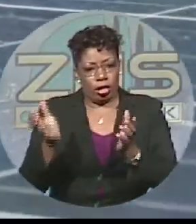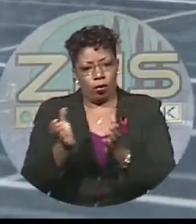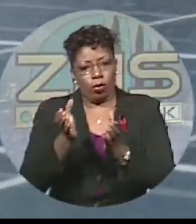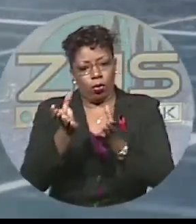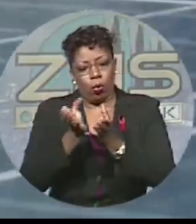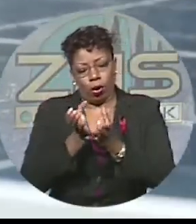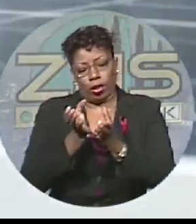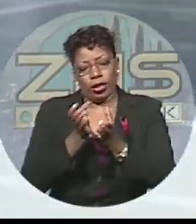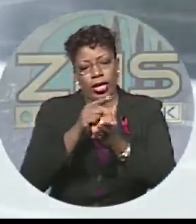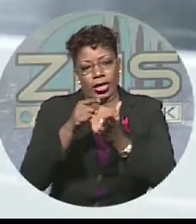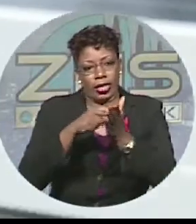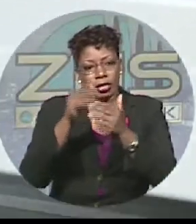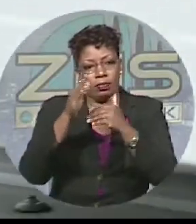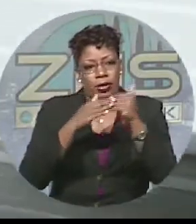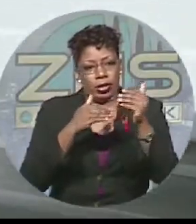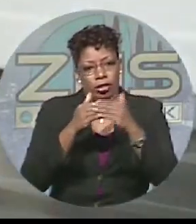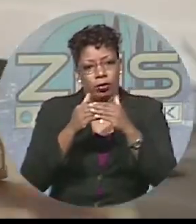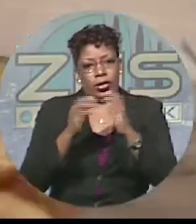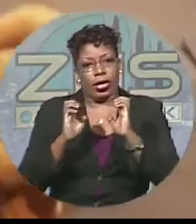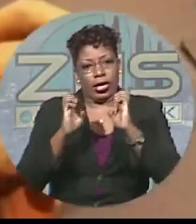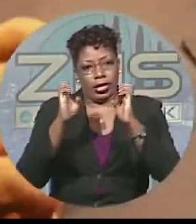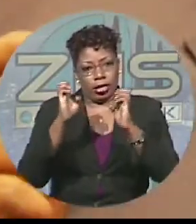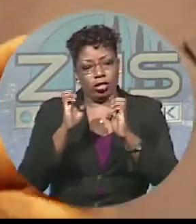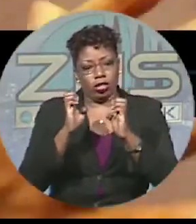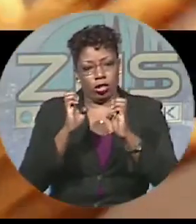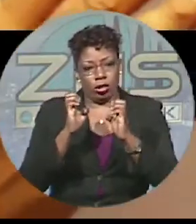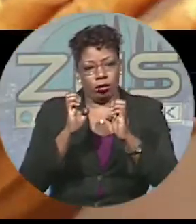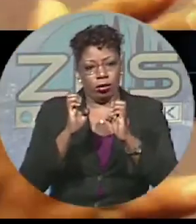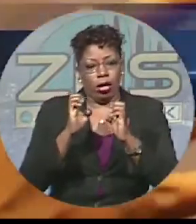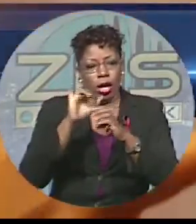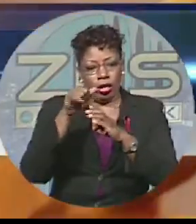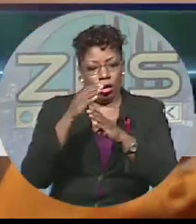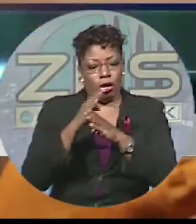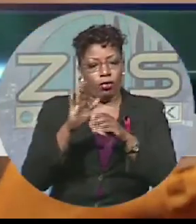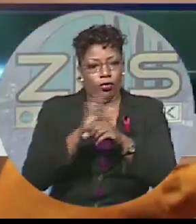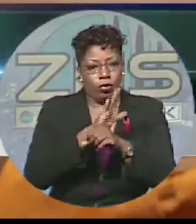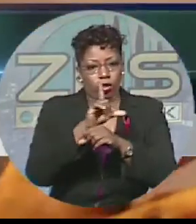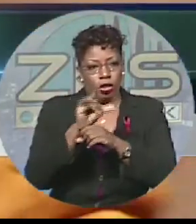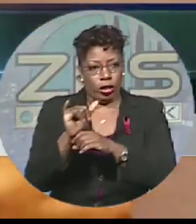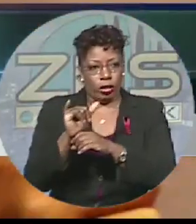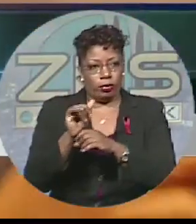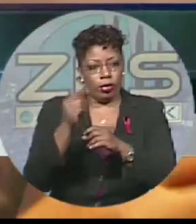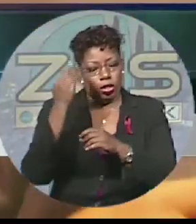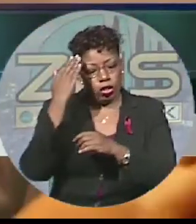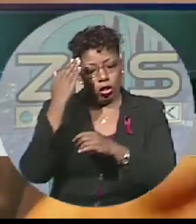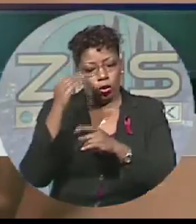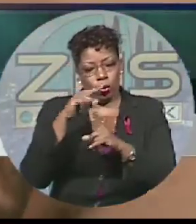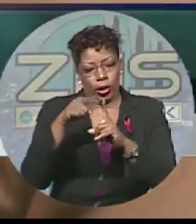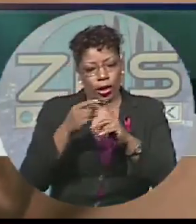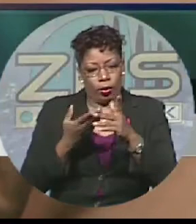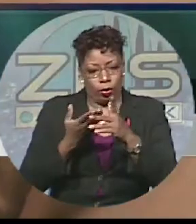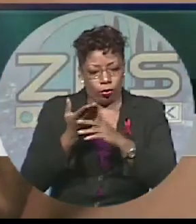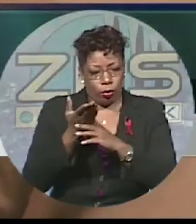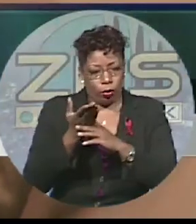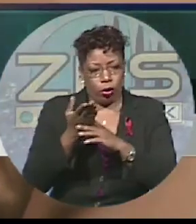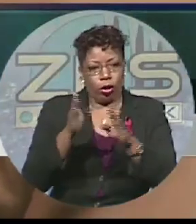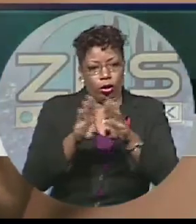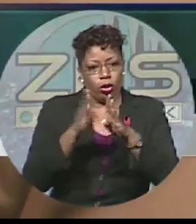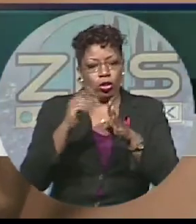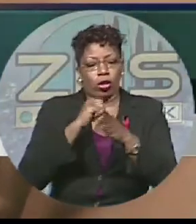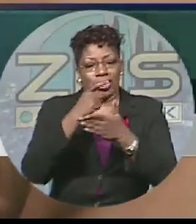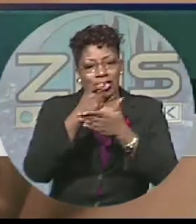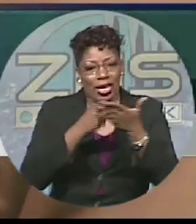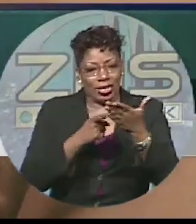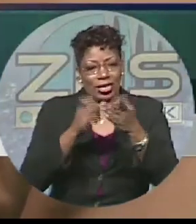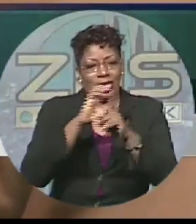as energy efficient as possible. I know that once I come through these doors, that we are not taxing the environment in